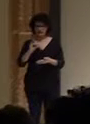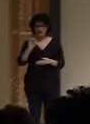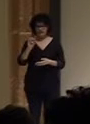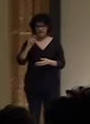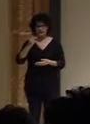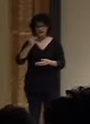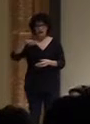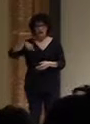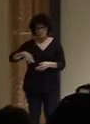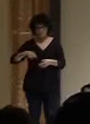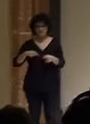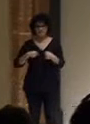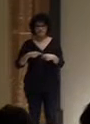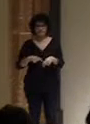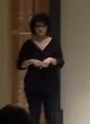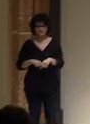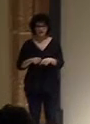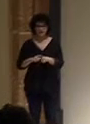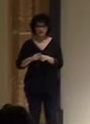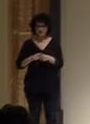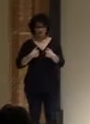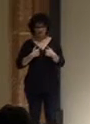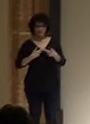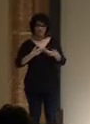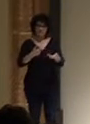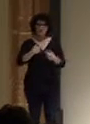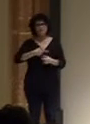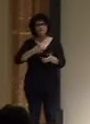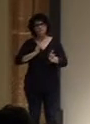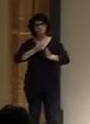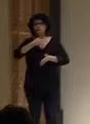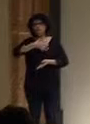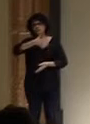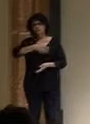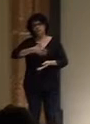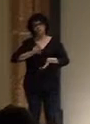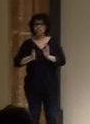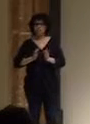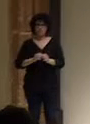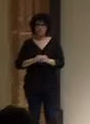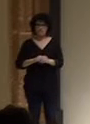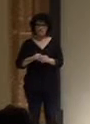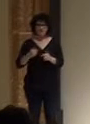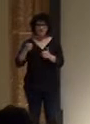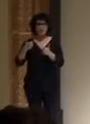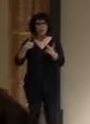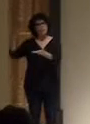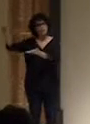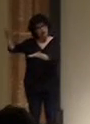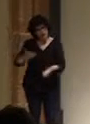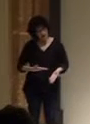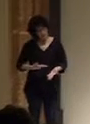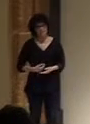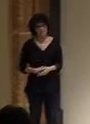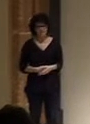my opening and welcoming before I remind us of the last time I was speaking to you as